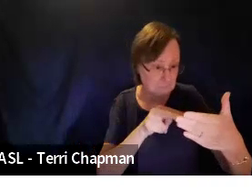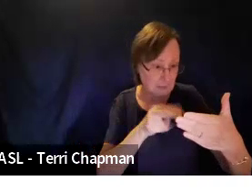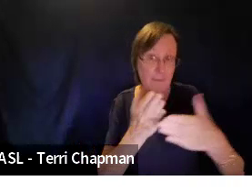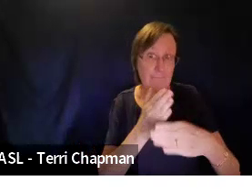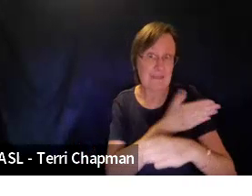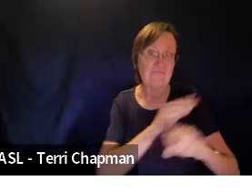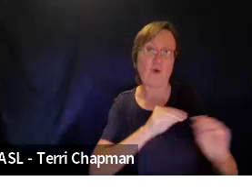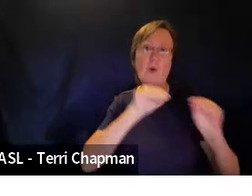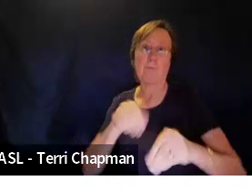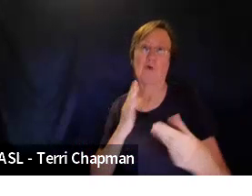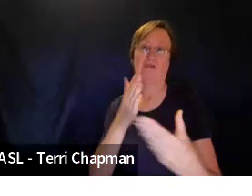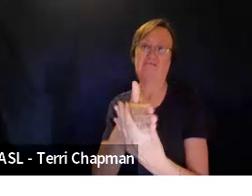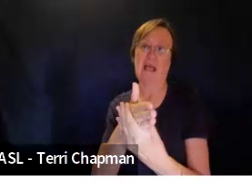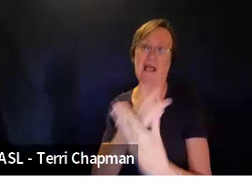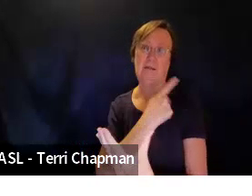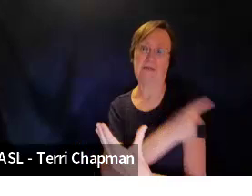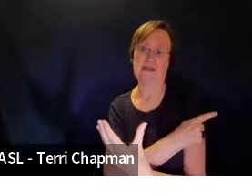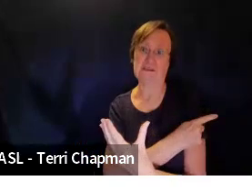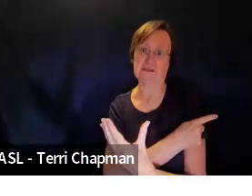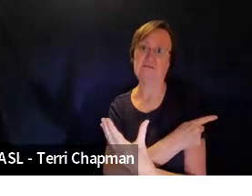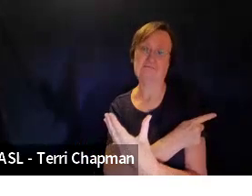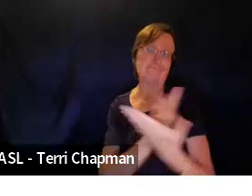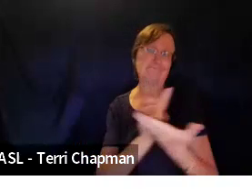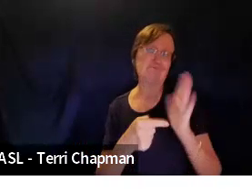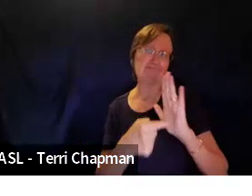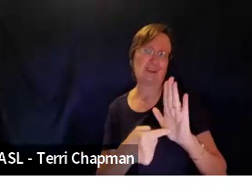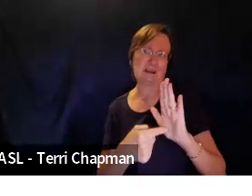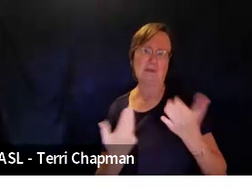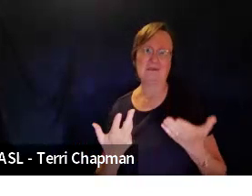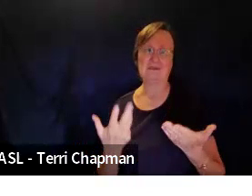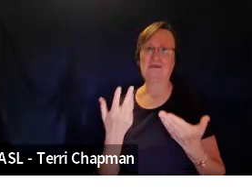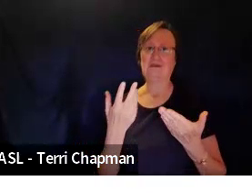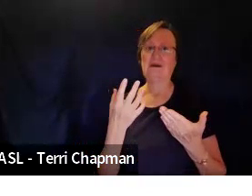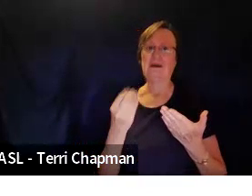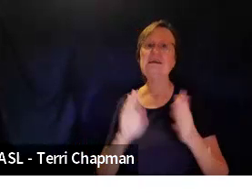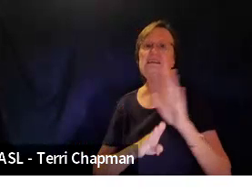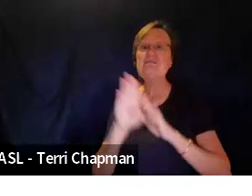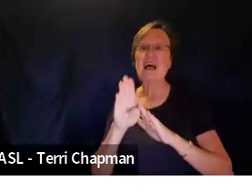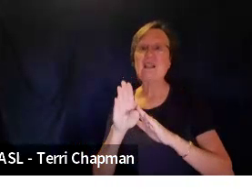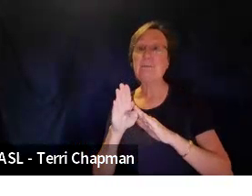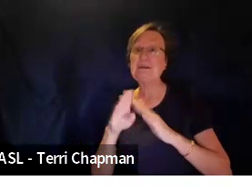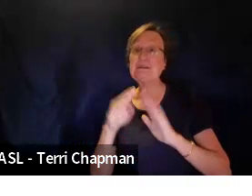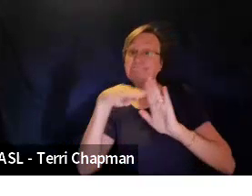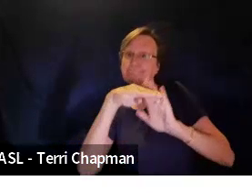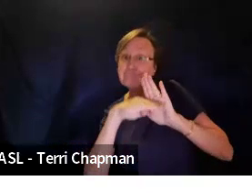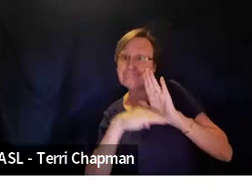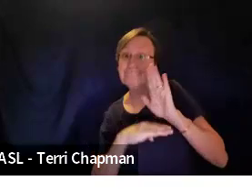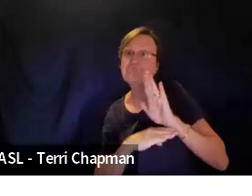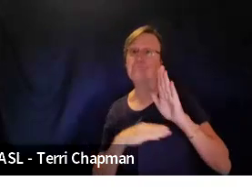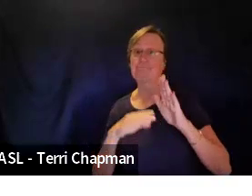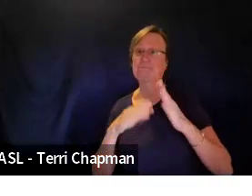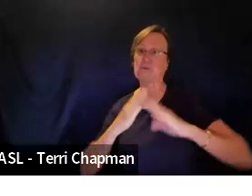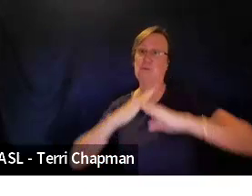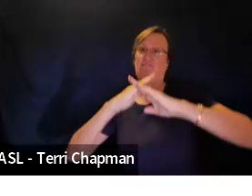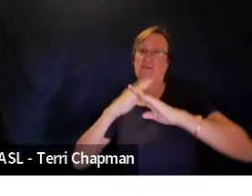something like that. Developing protocols to design to counter the potential for discrimination. So again, we look at a lot of these